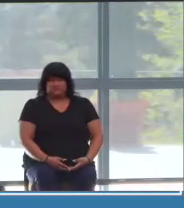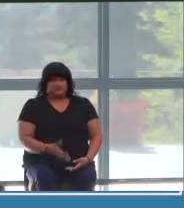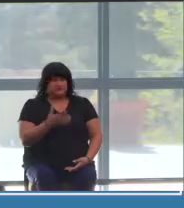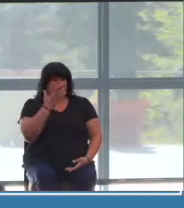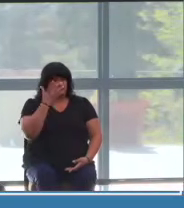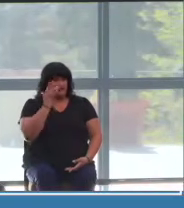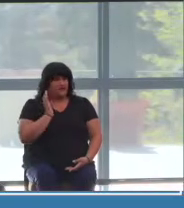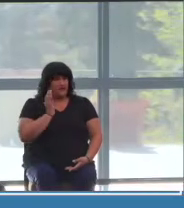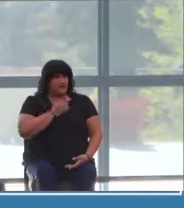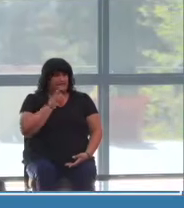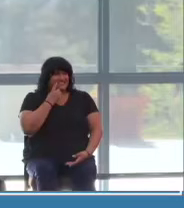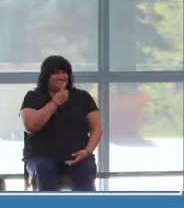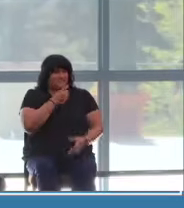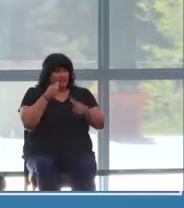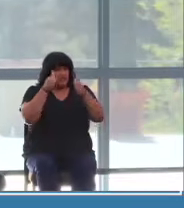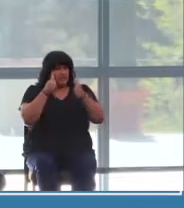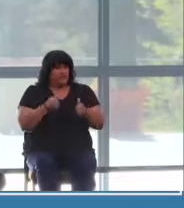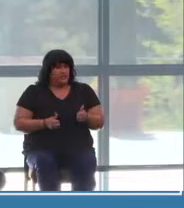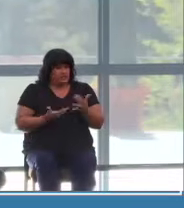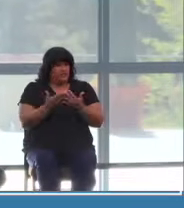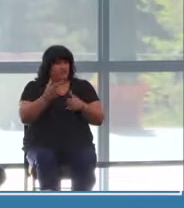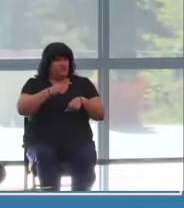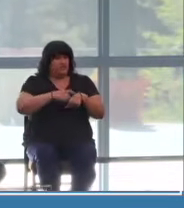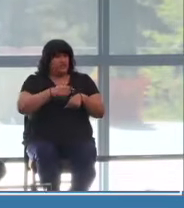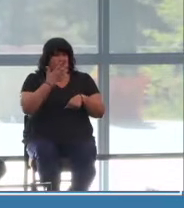Why do our teeth break down over time?